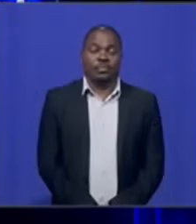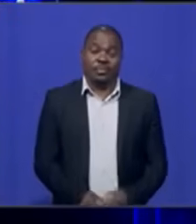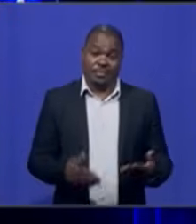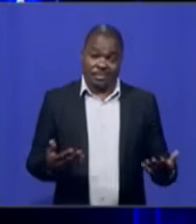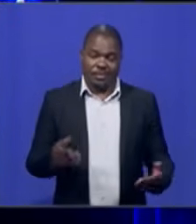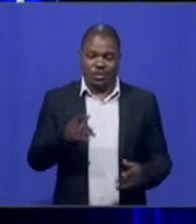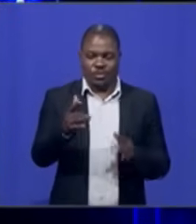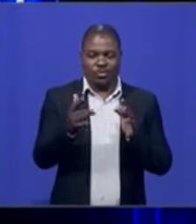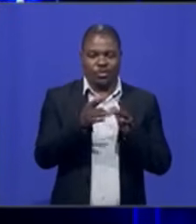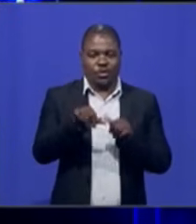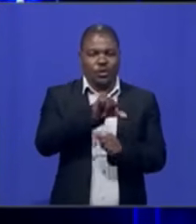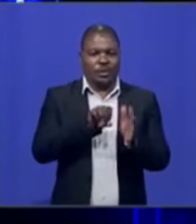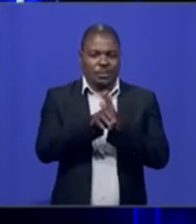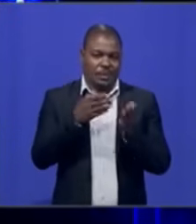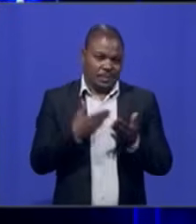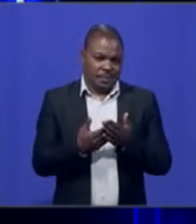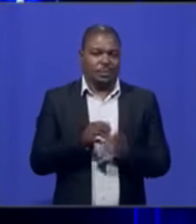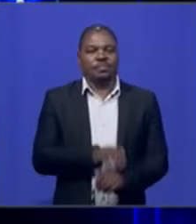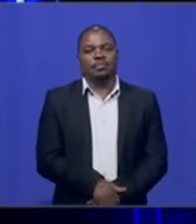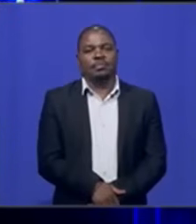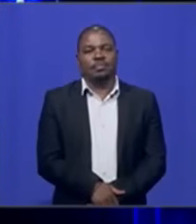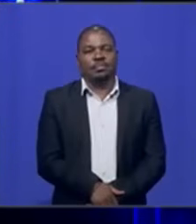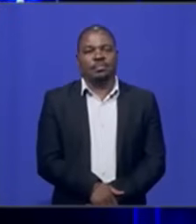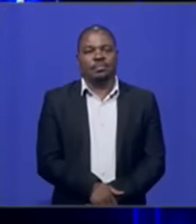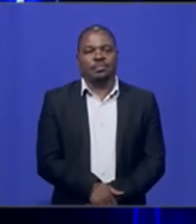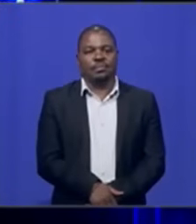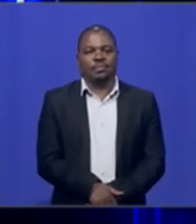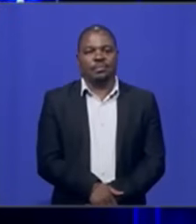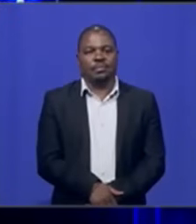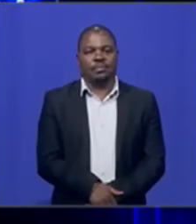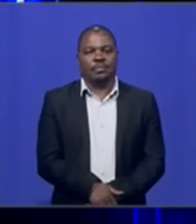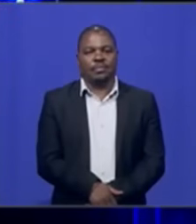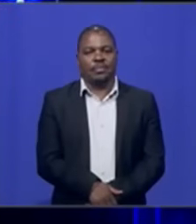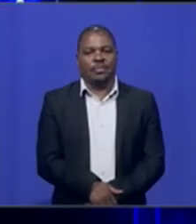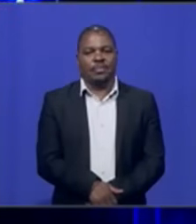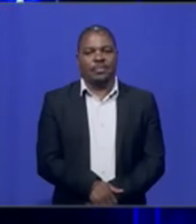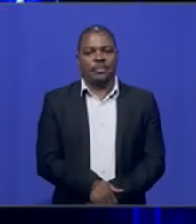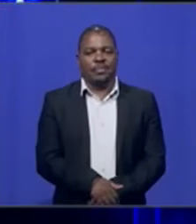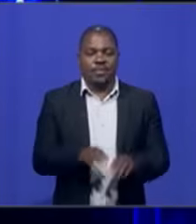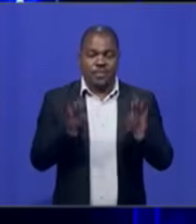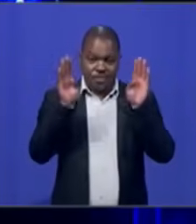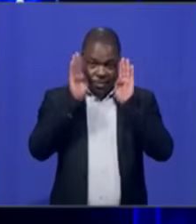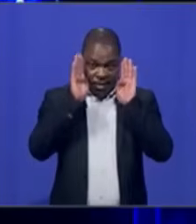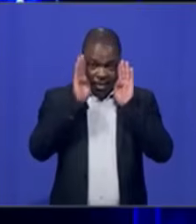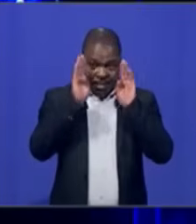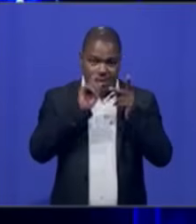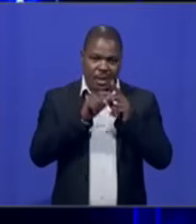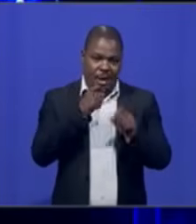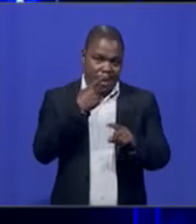Mohi o ka ikopanya le rona ho social media ka re a fumaneha ho Facebook ka SABC Ditaba, ho X ke